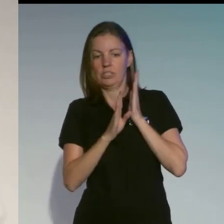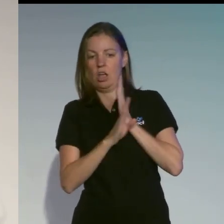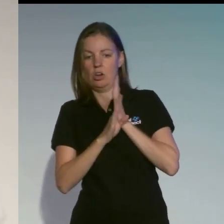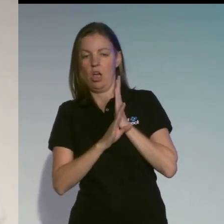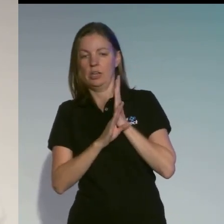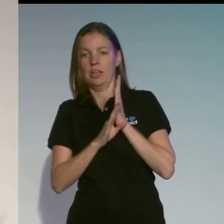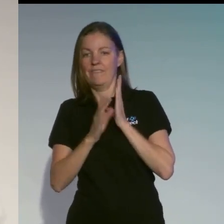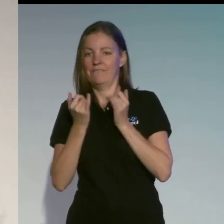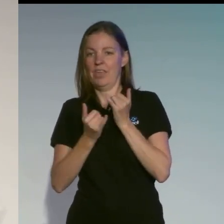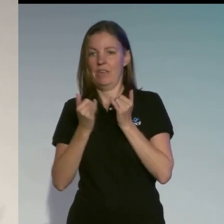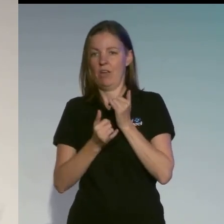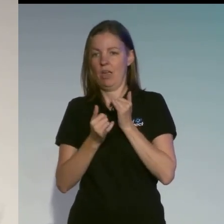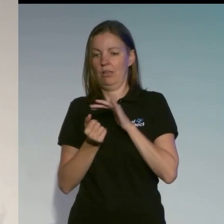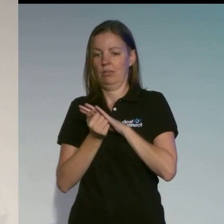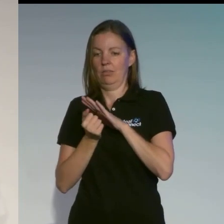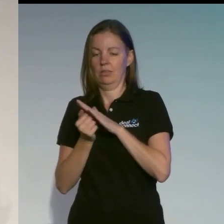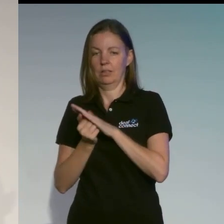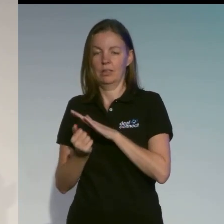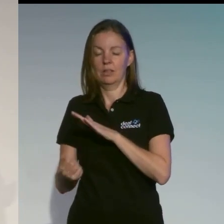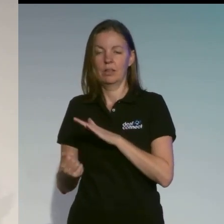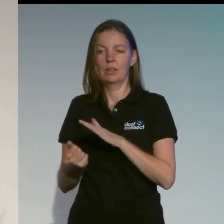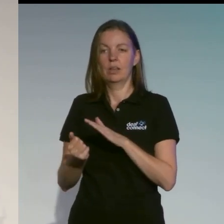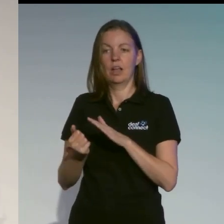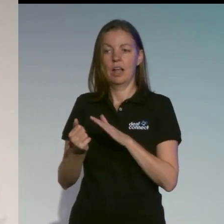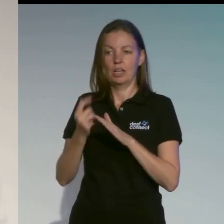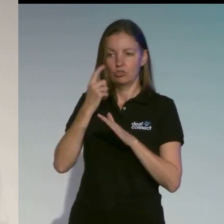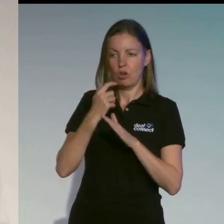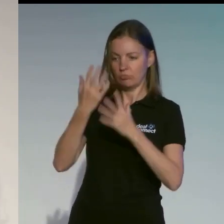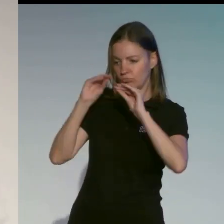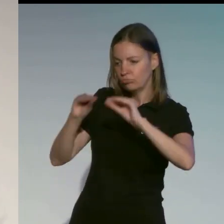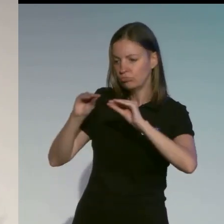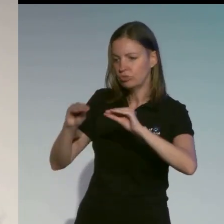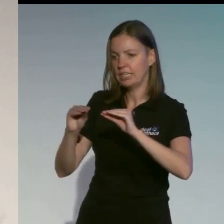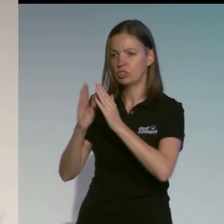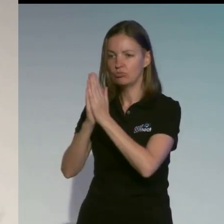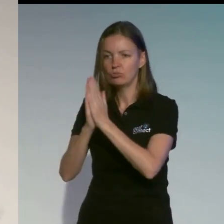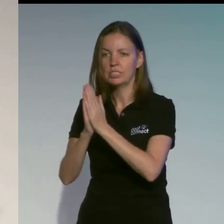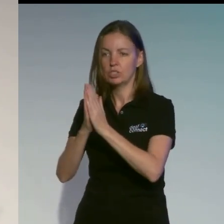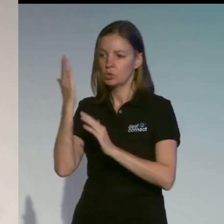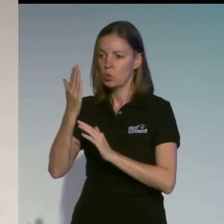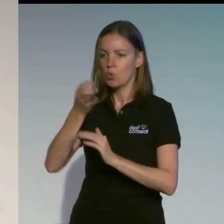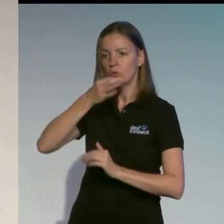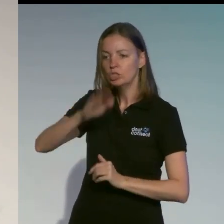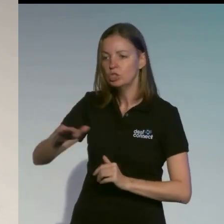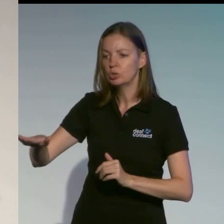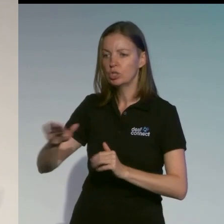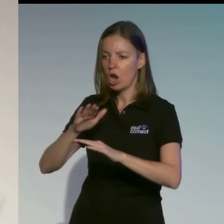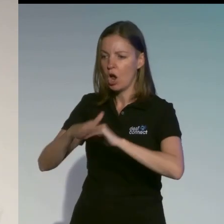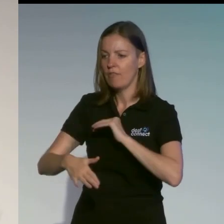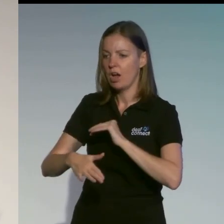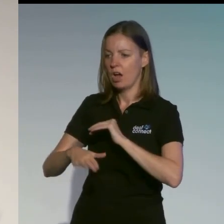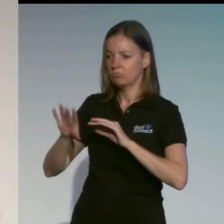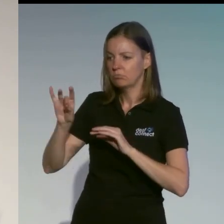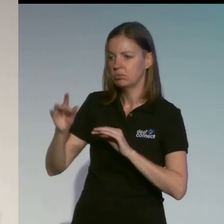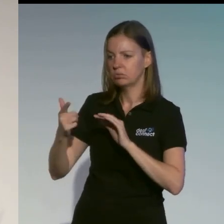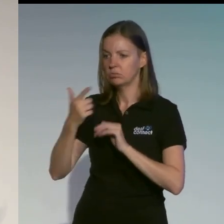inherently deceptive. Peppering kids with conversion ideology in religious schools, health practitioners delaying trans people's